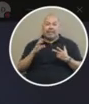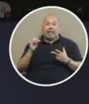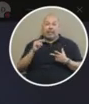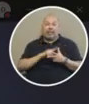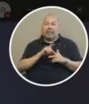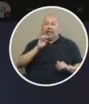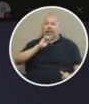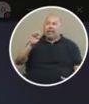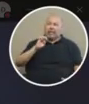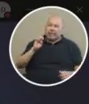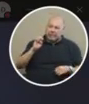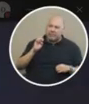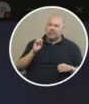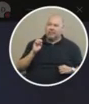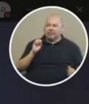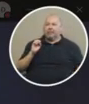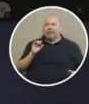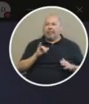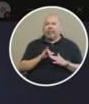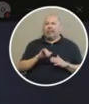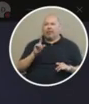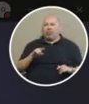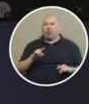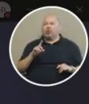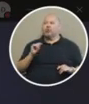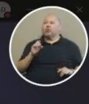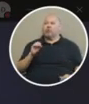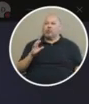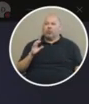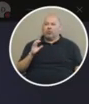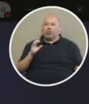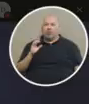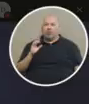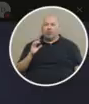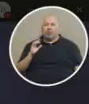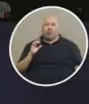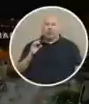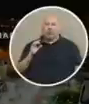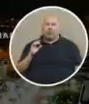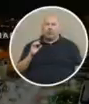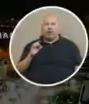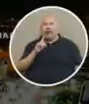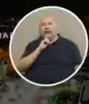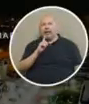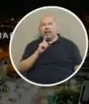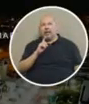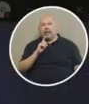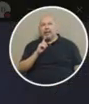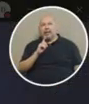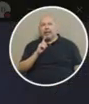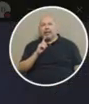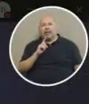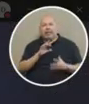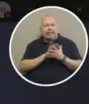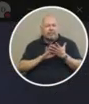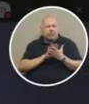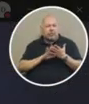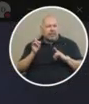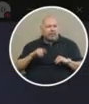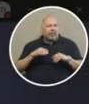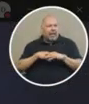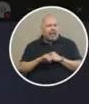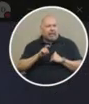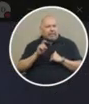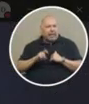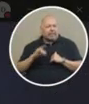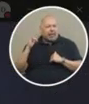Connecticut, as well as New Orleans, that they were to be It's 1C. is kind of screened at coming into any